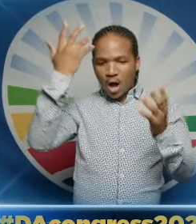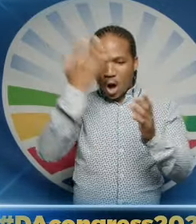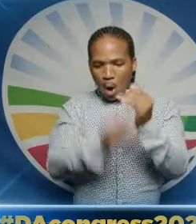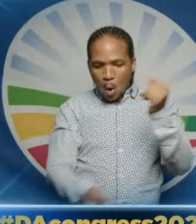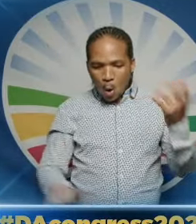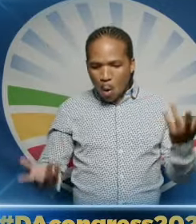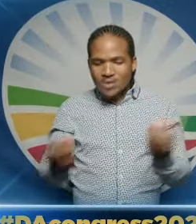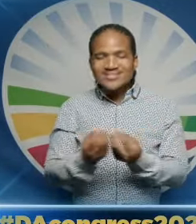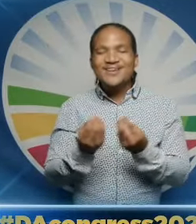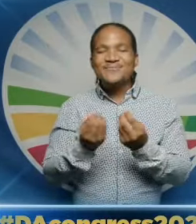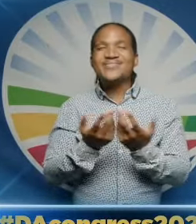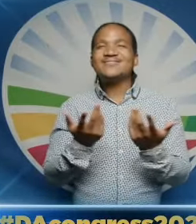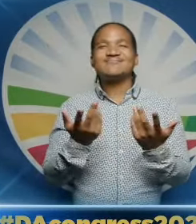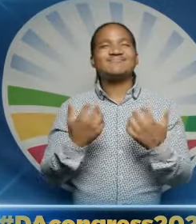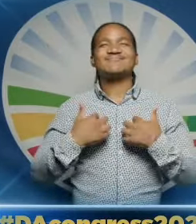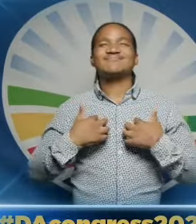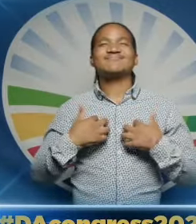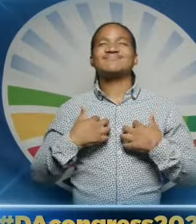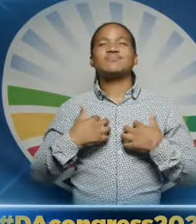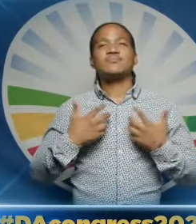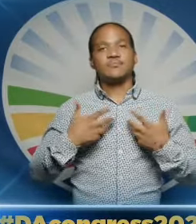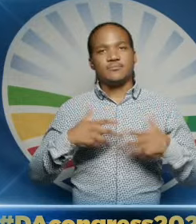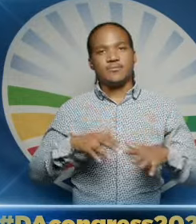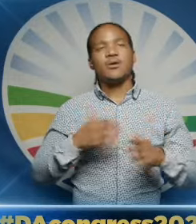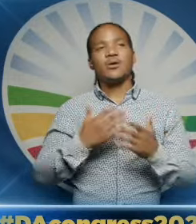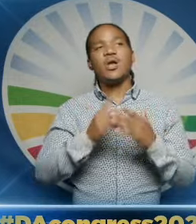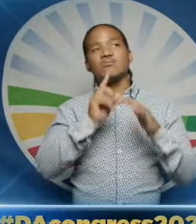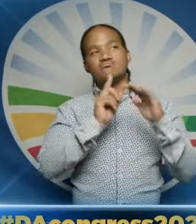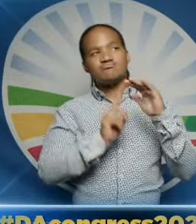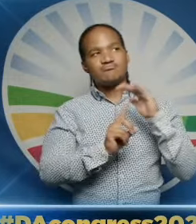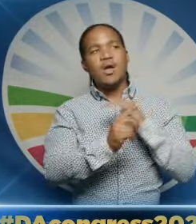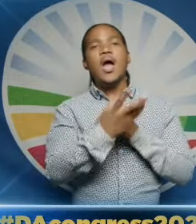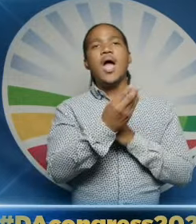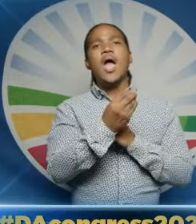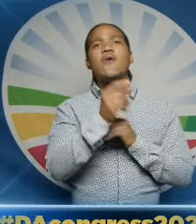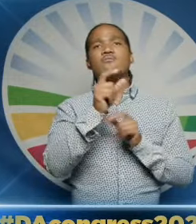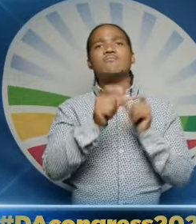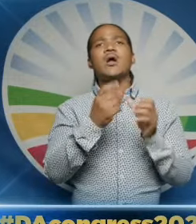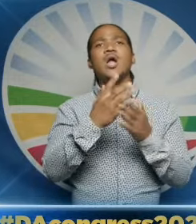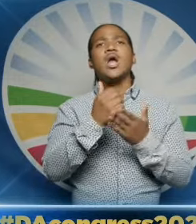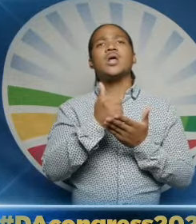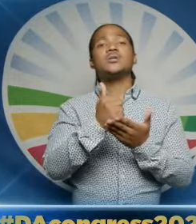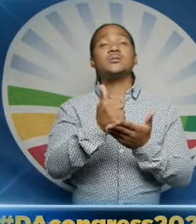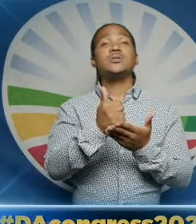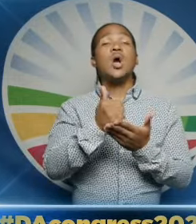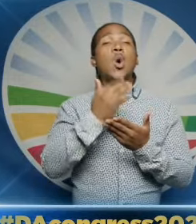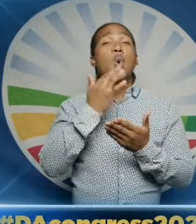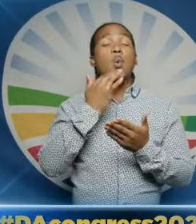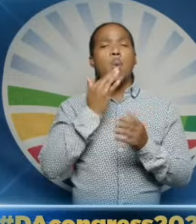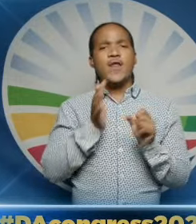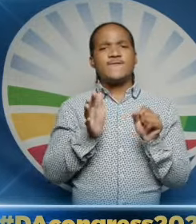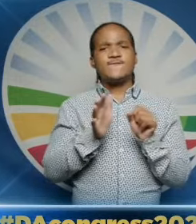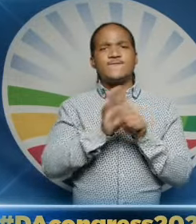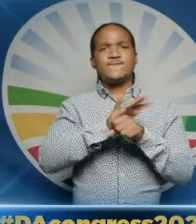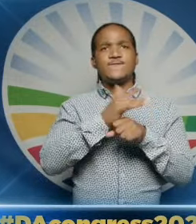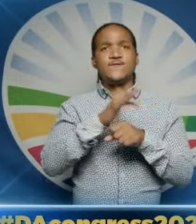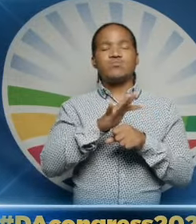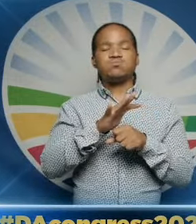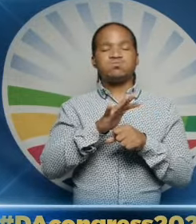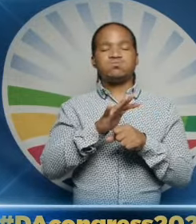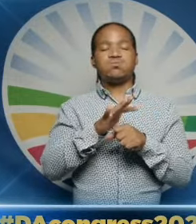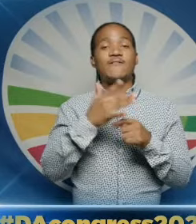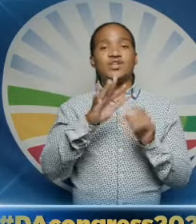100 laptops available and 30 staff members to assist you. Once you have filled out the ballot, you will